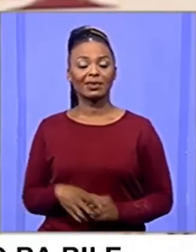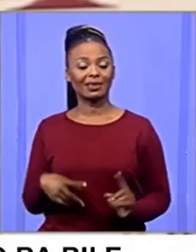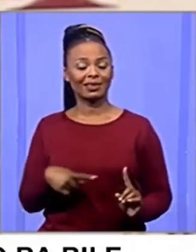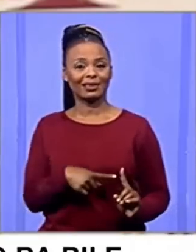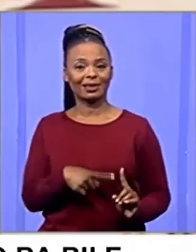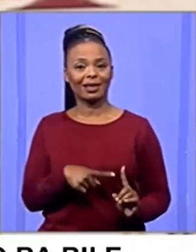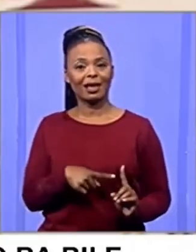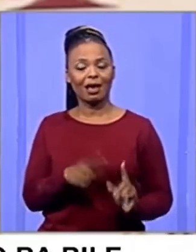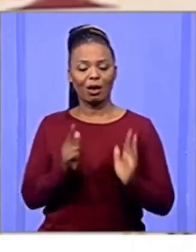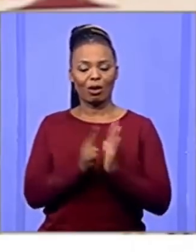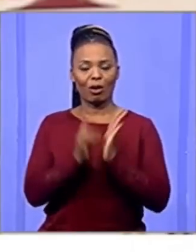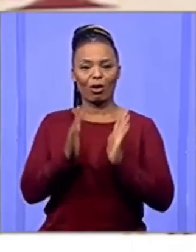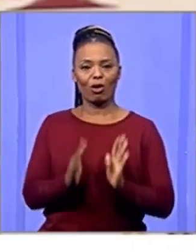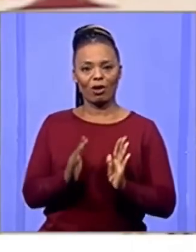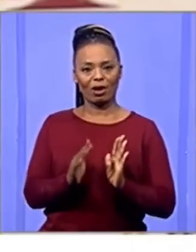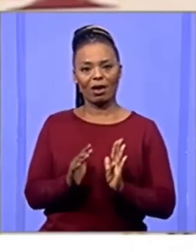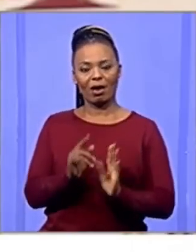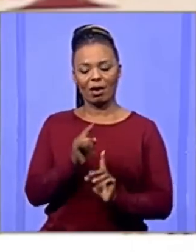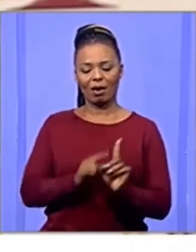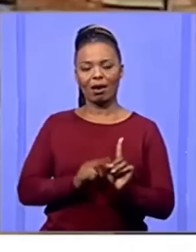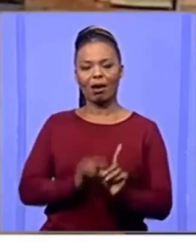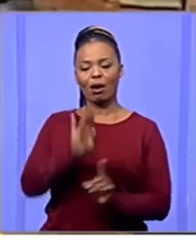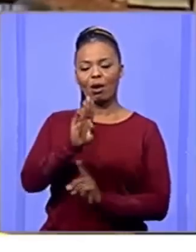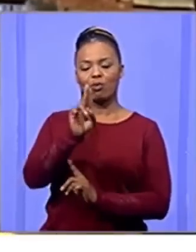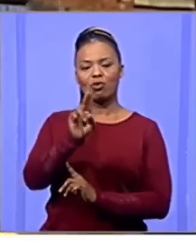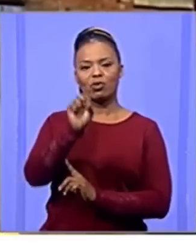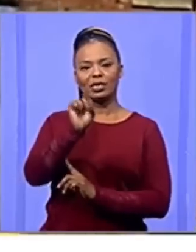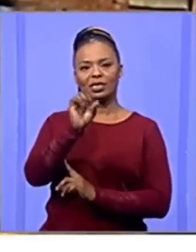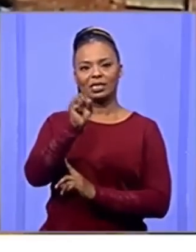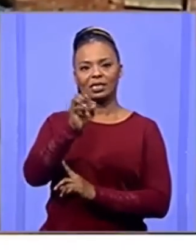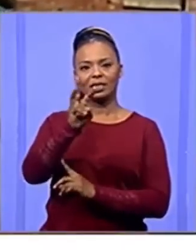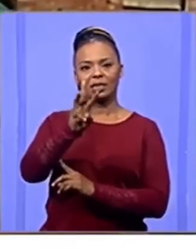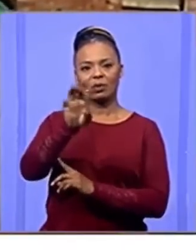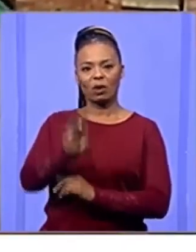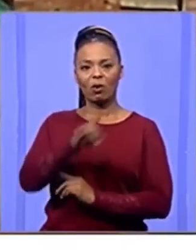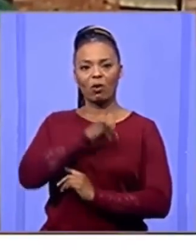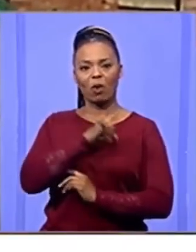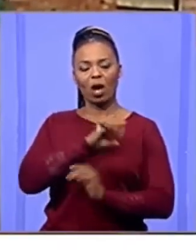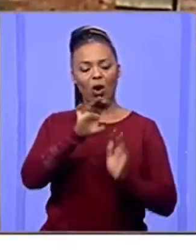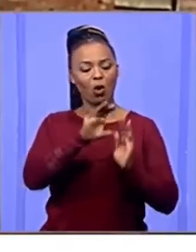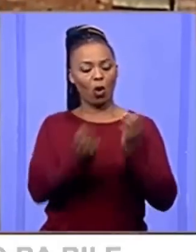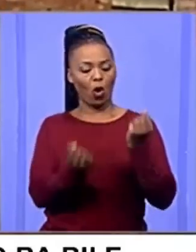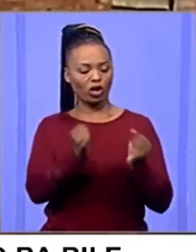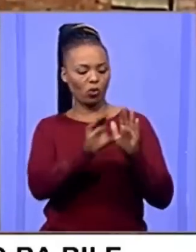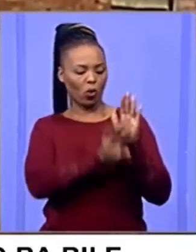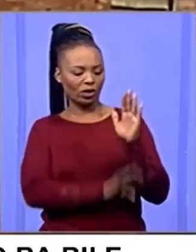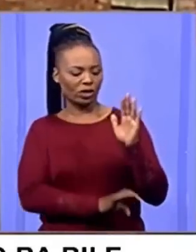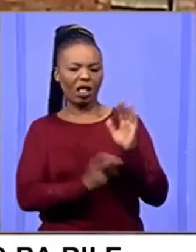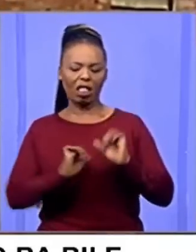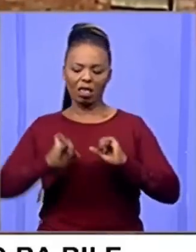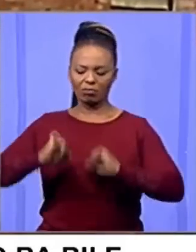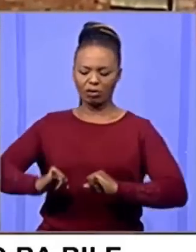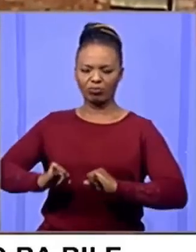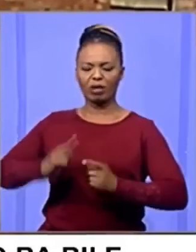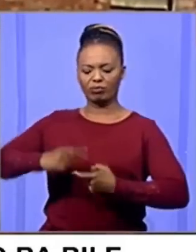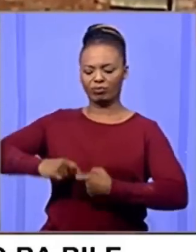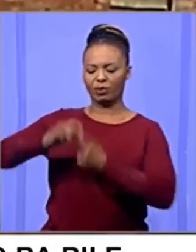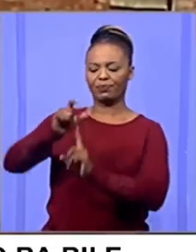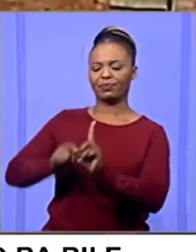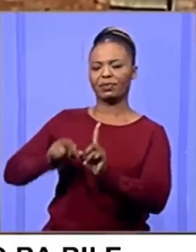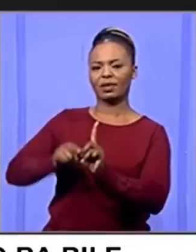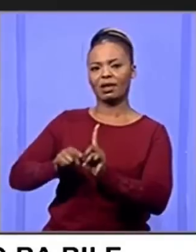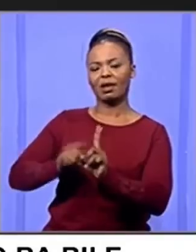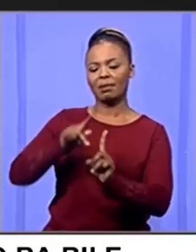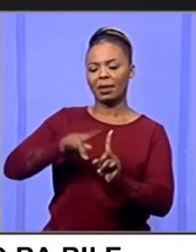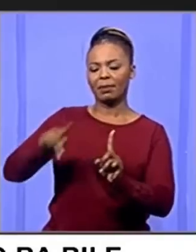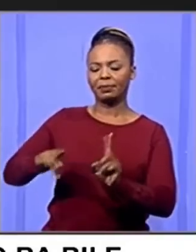Advocate Mkhwebane o teane le moepa molelle monyolosa thaba ka morao re le kgotla la molao wa motheo le dumellane le ho kginwa ha hae nakwana